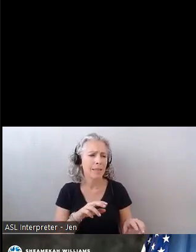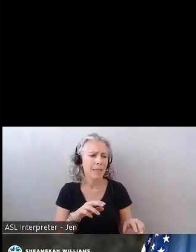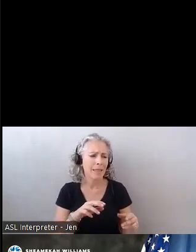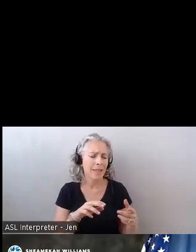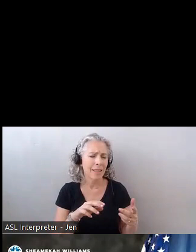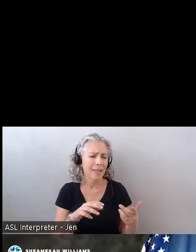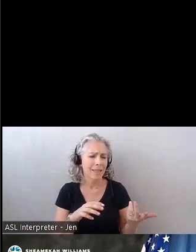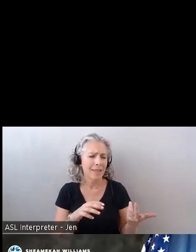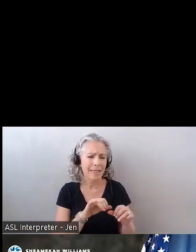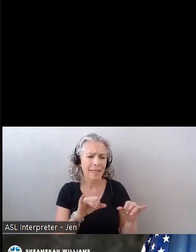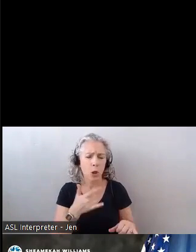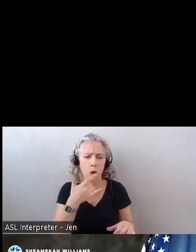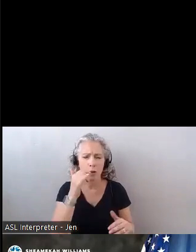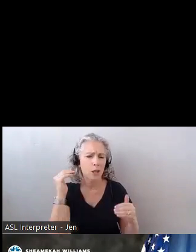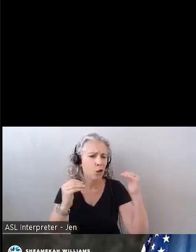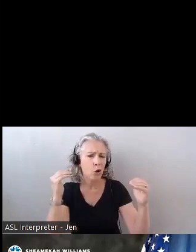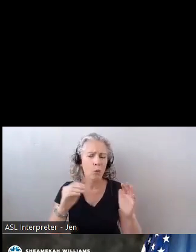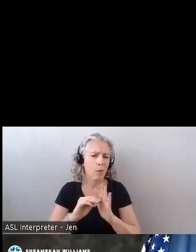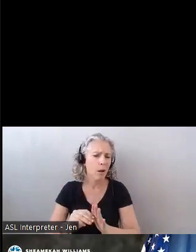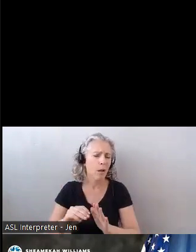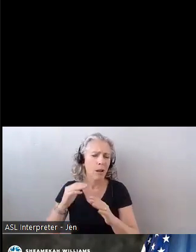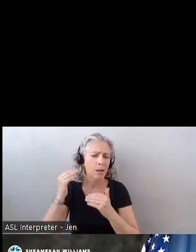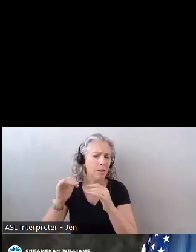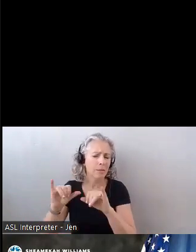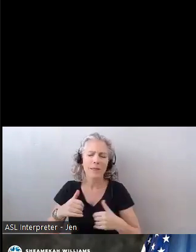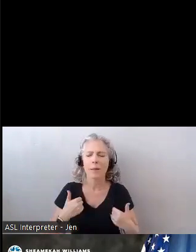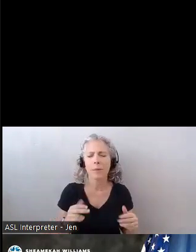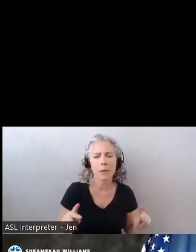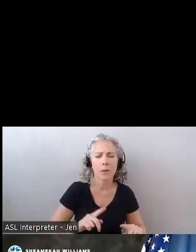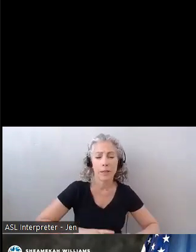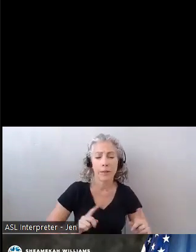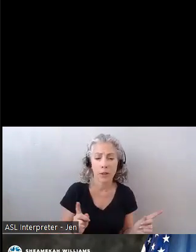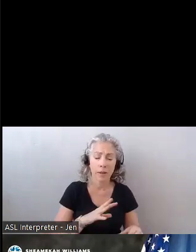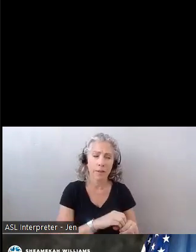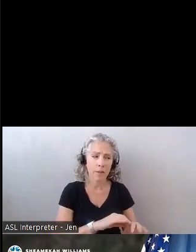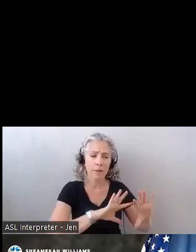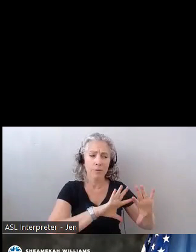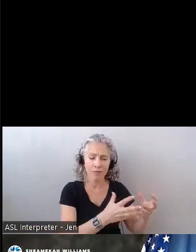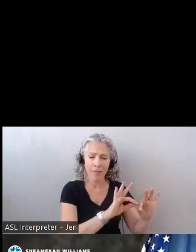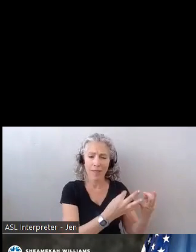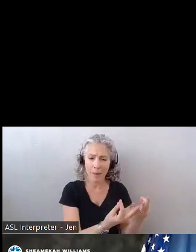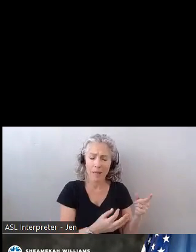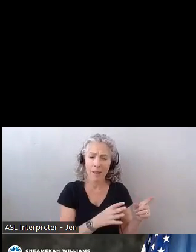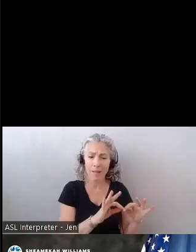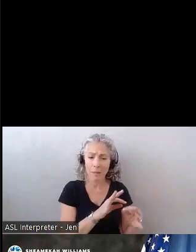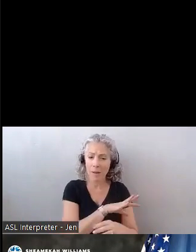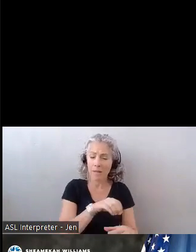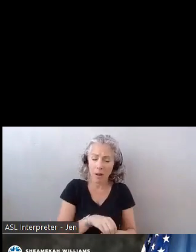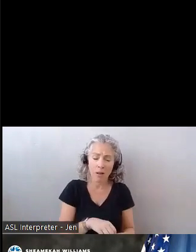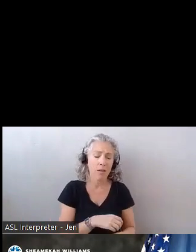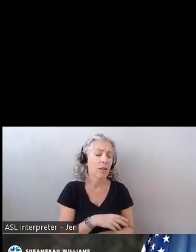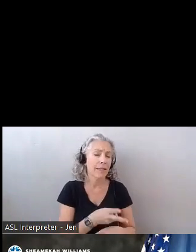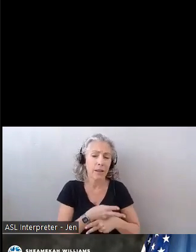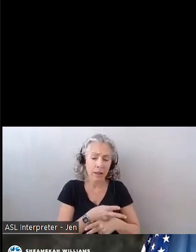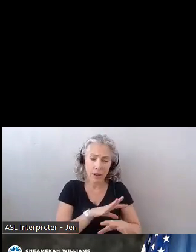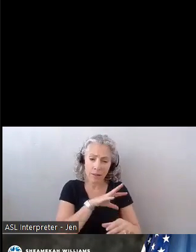model or adult system. We know that young people are different. Young people are in the context of families, and often families are involved or caregivers are involved in their